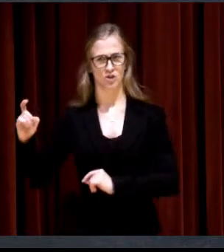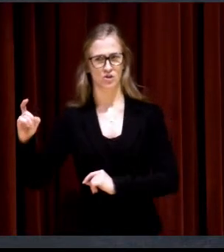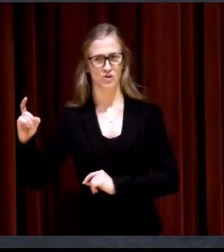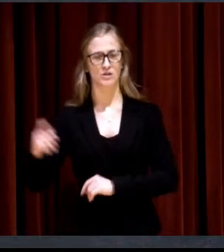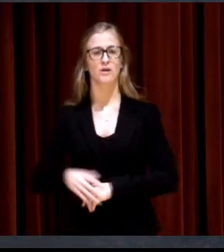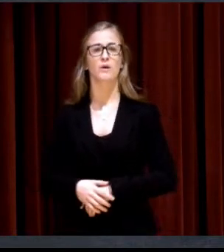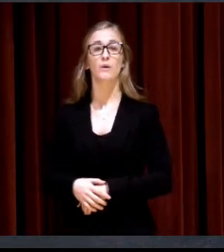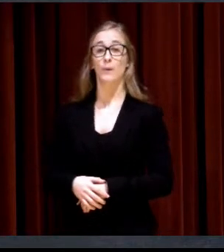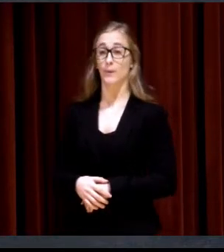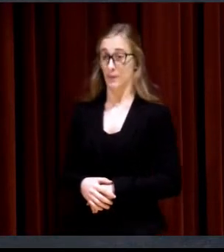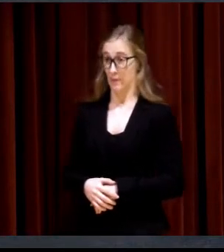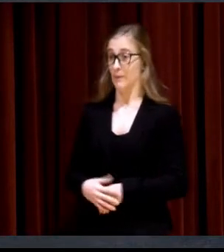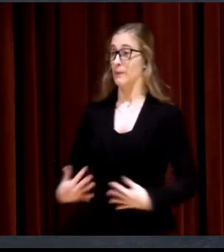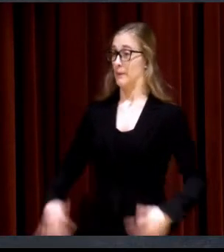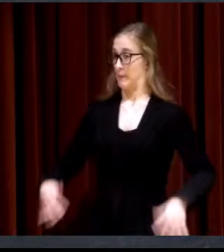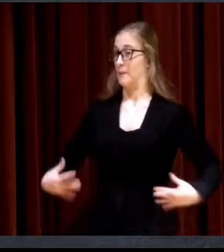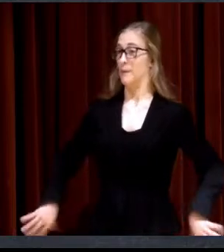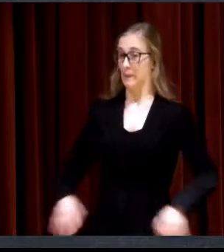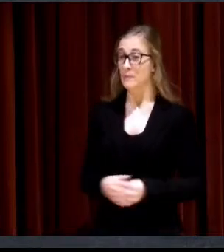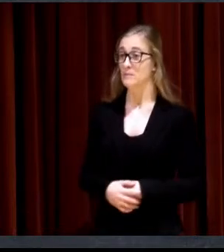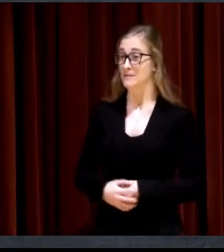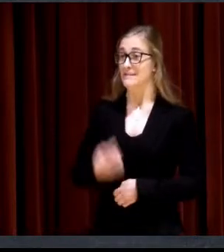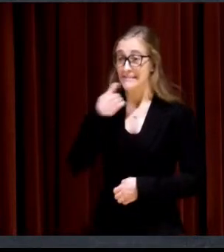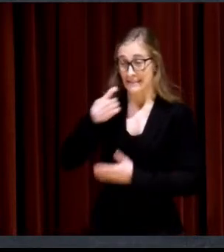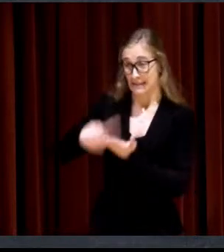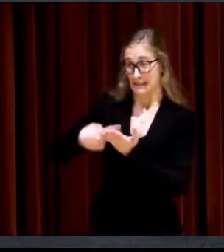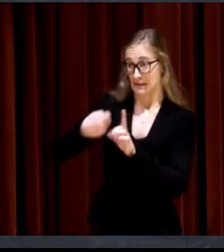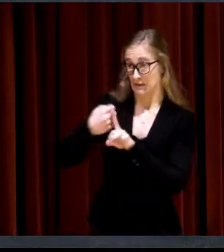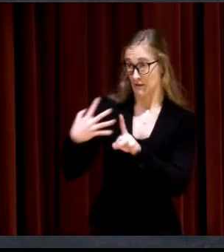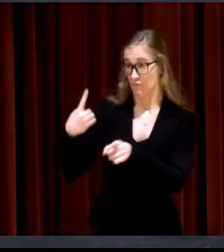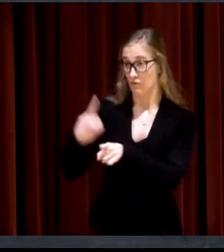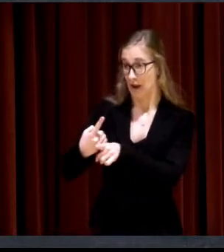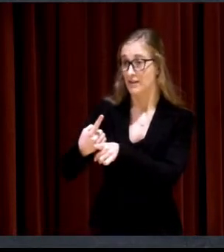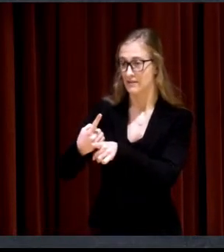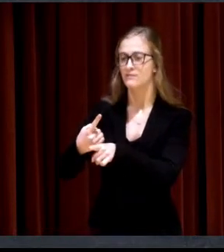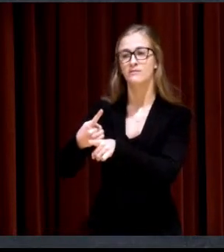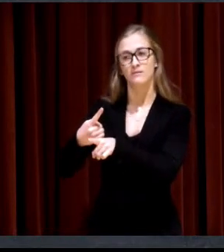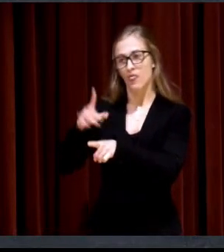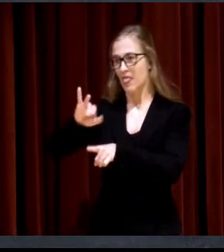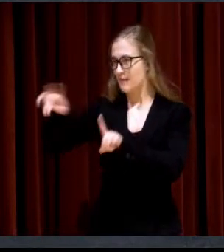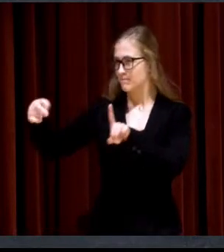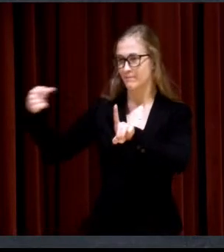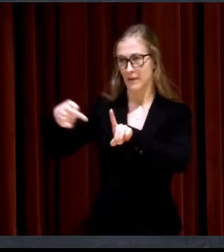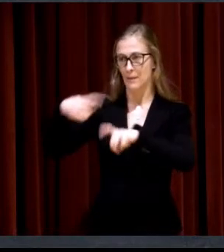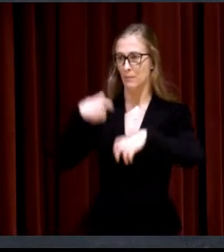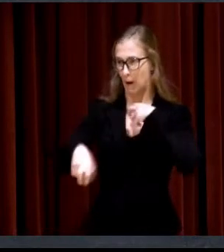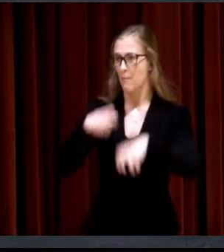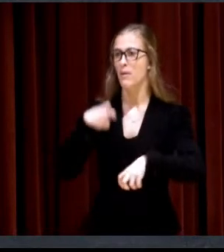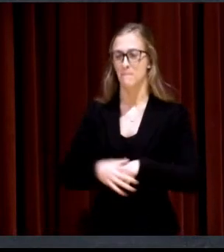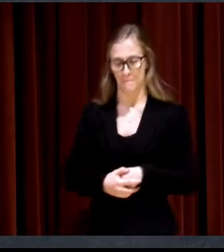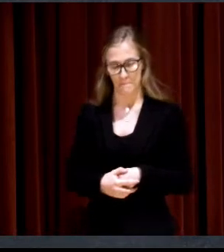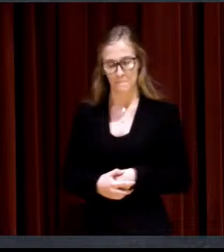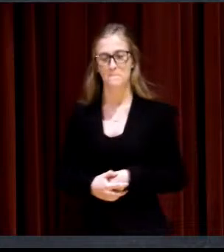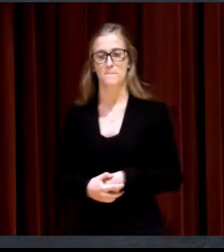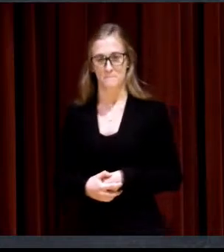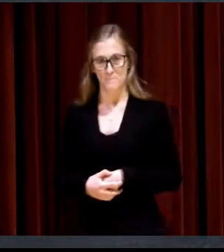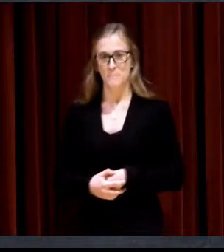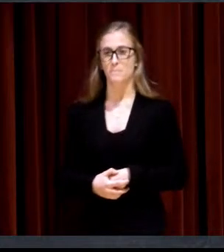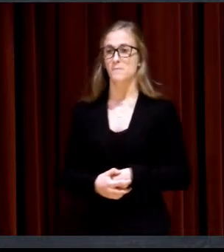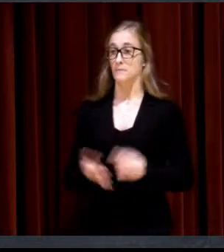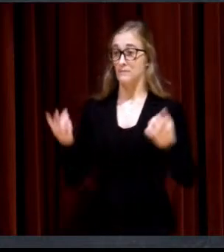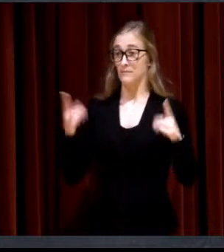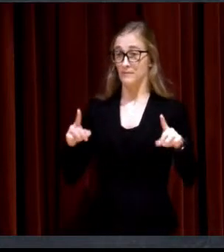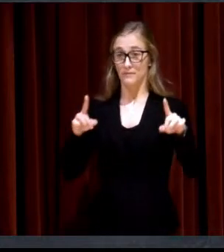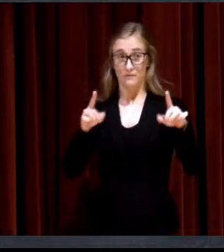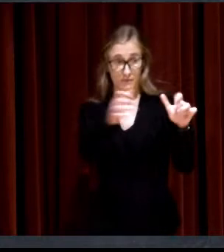Yeah, I think we just kind of addressed that, but absolutely that's the issue we're talking about. And I think when we're all in